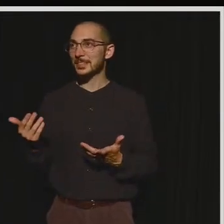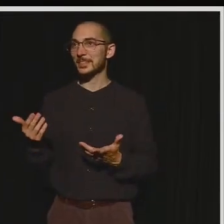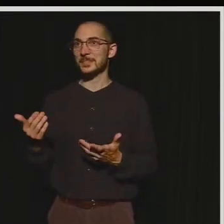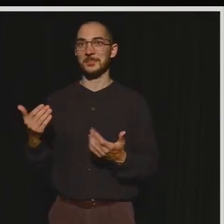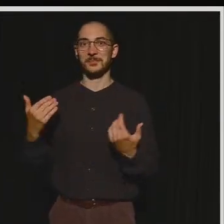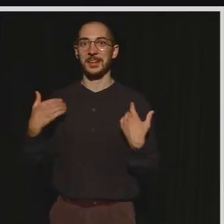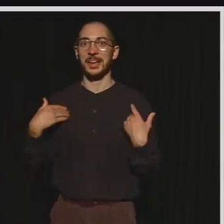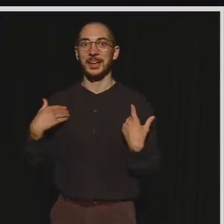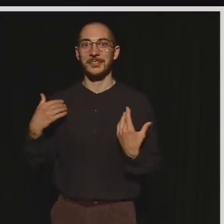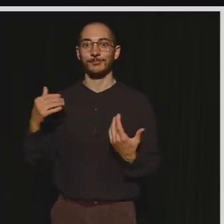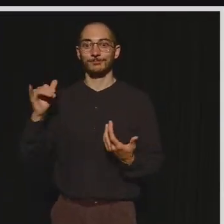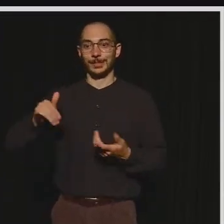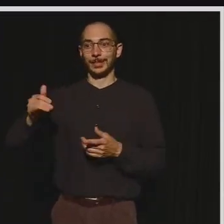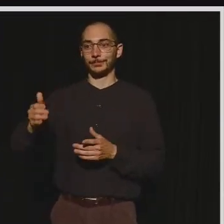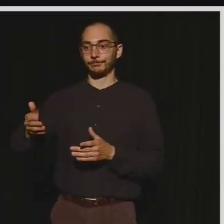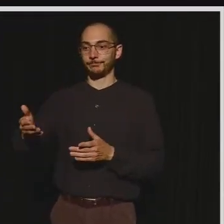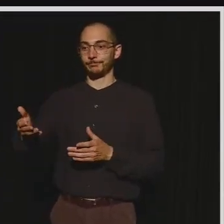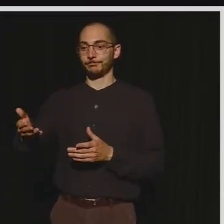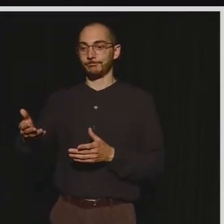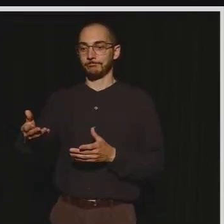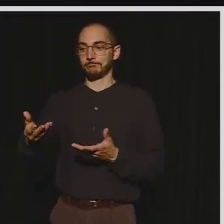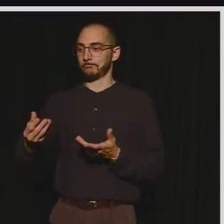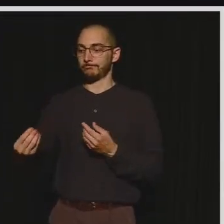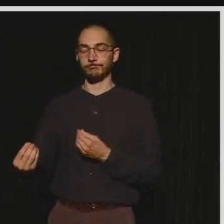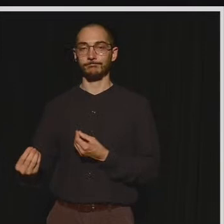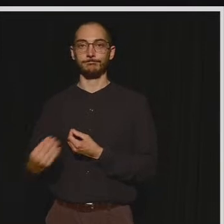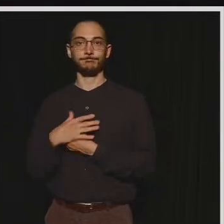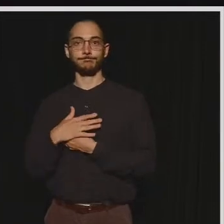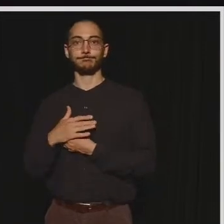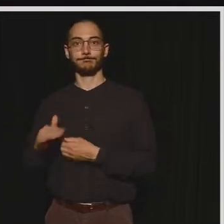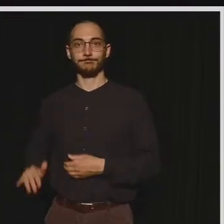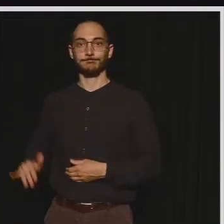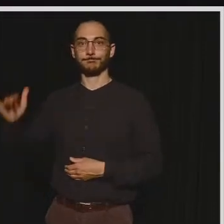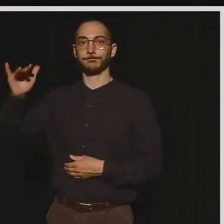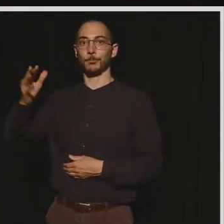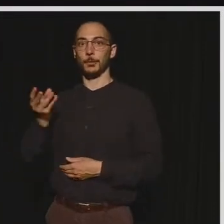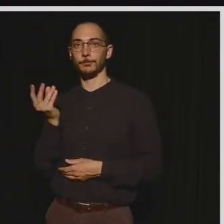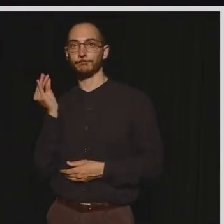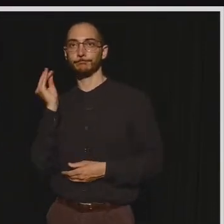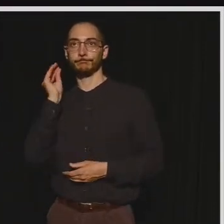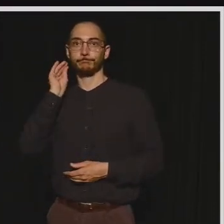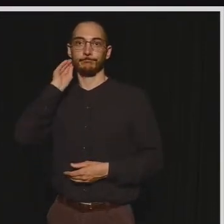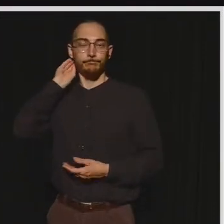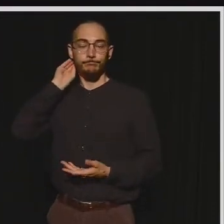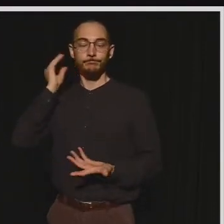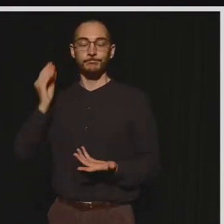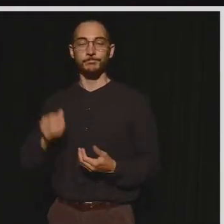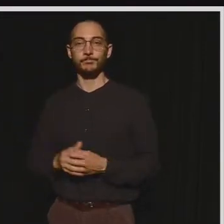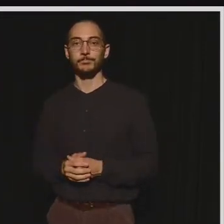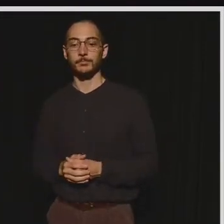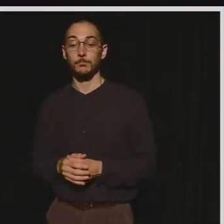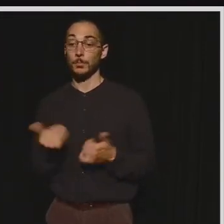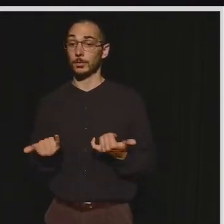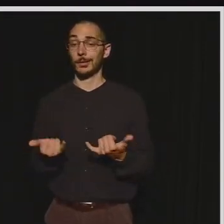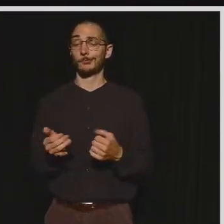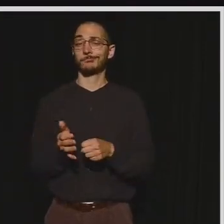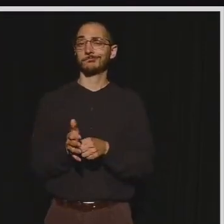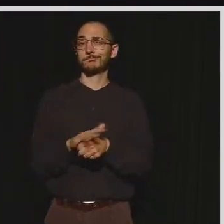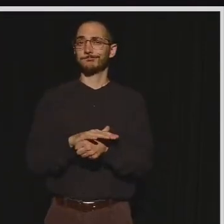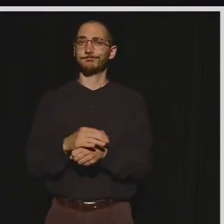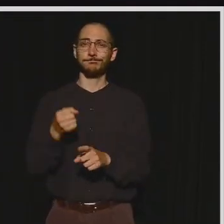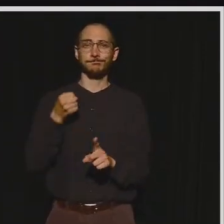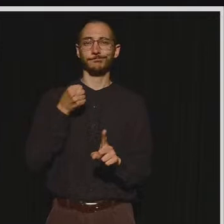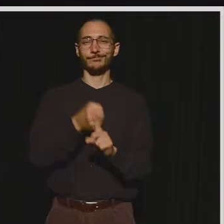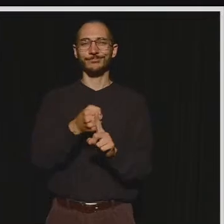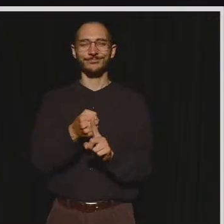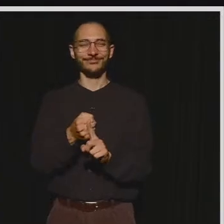like, shape me. And now I'm kind of breaking it all down. So that's why now during like COVID time is the perfect time. I can